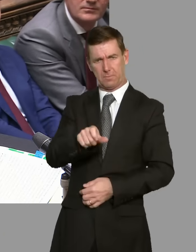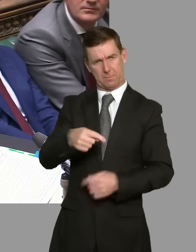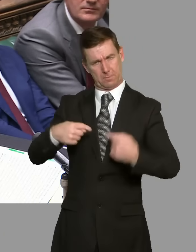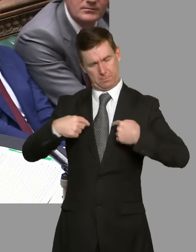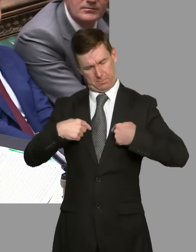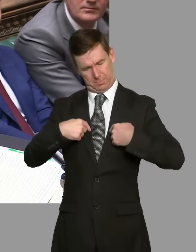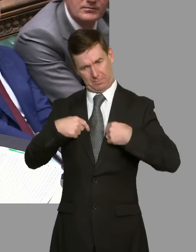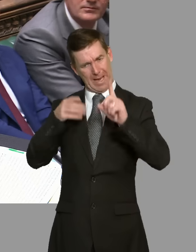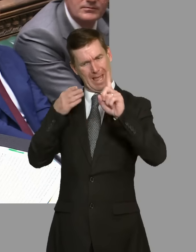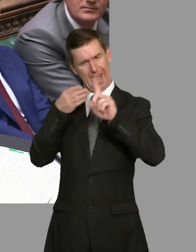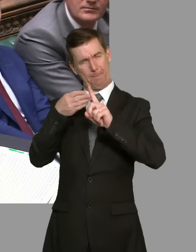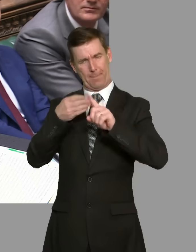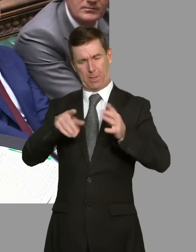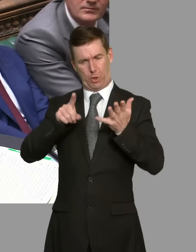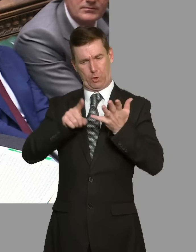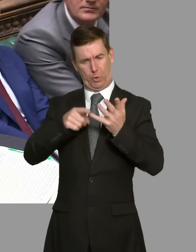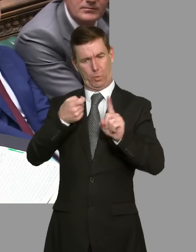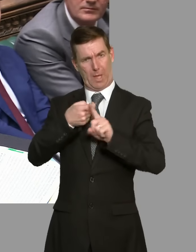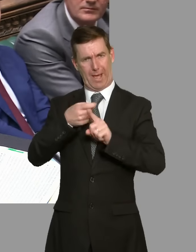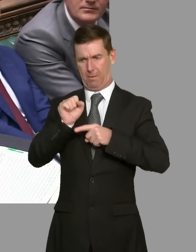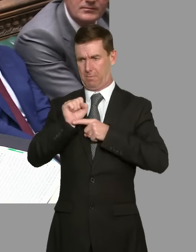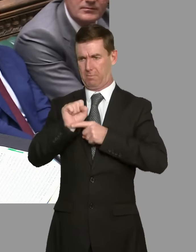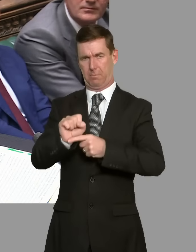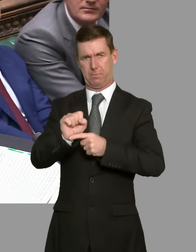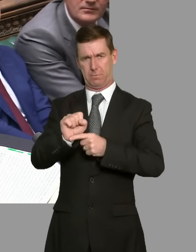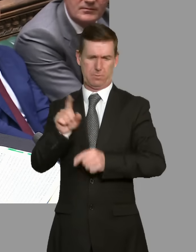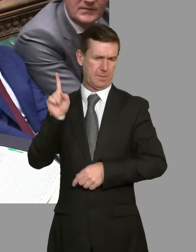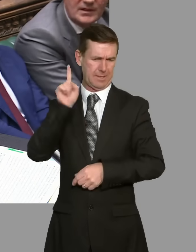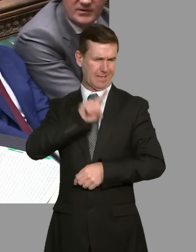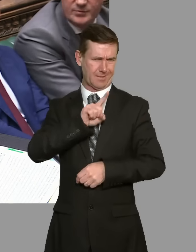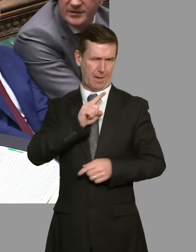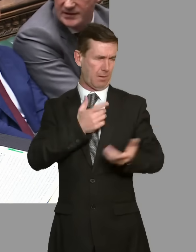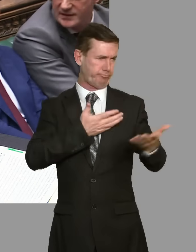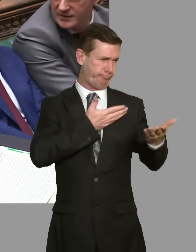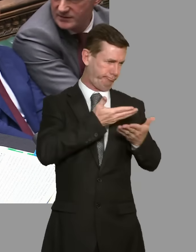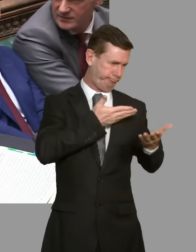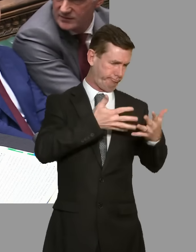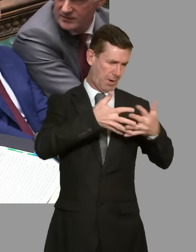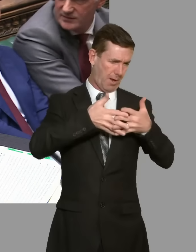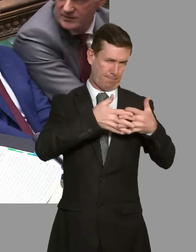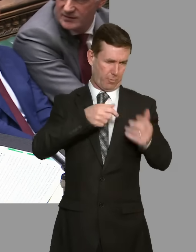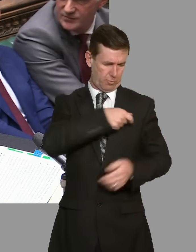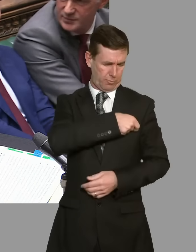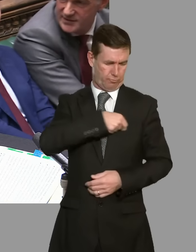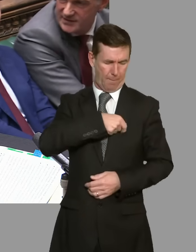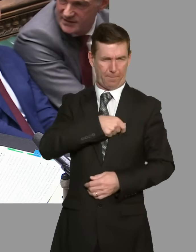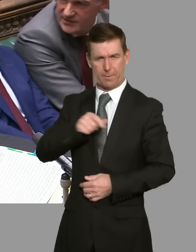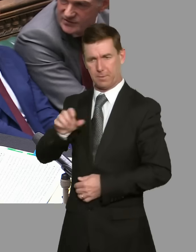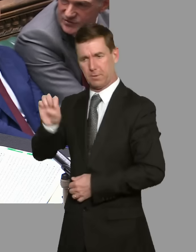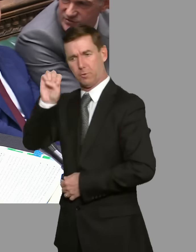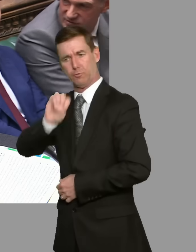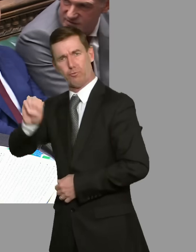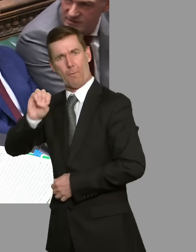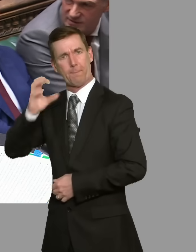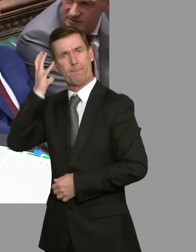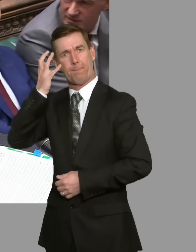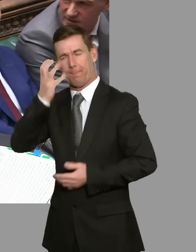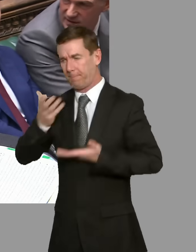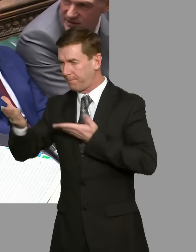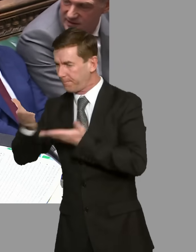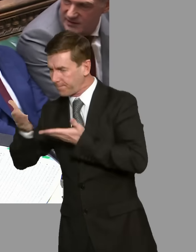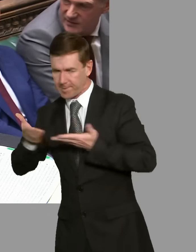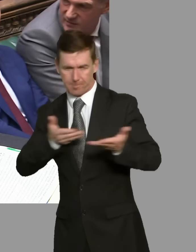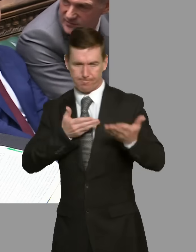security guarantees for Ukraine. And it's only with security guarantees that we'll have a just and lasting peace in Ukraine, which